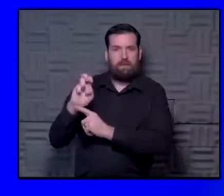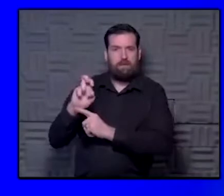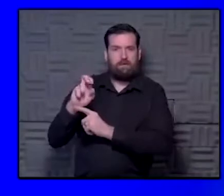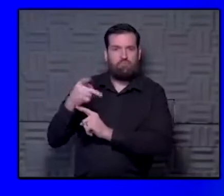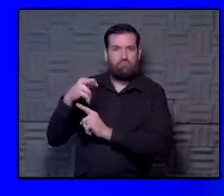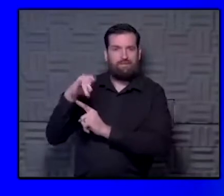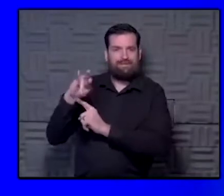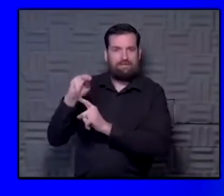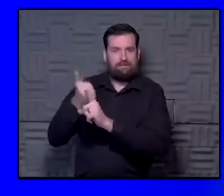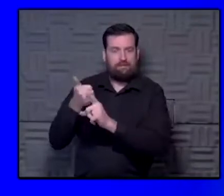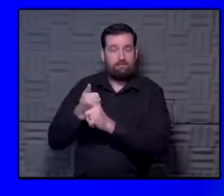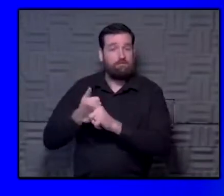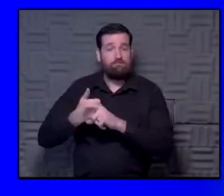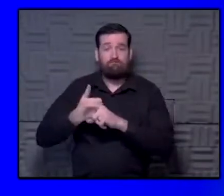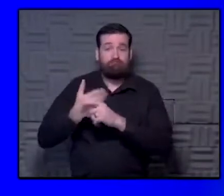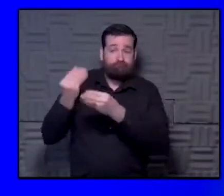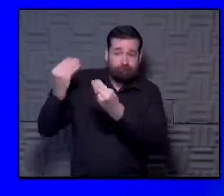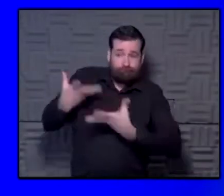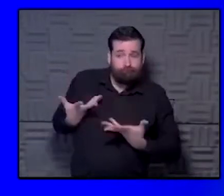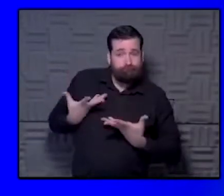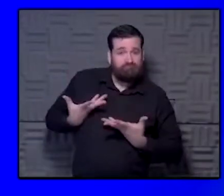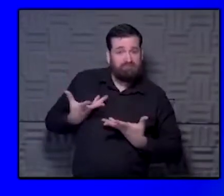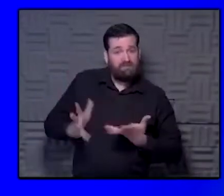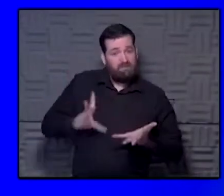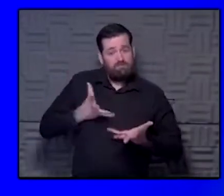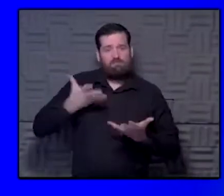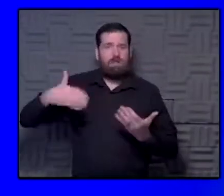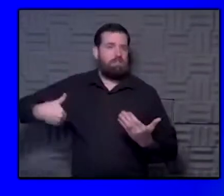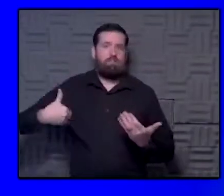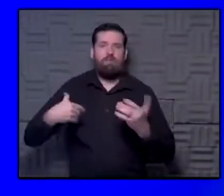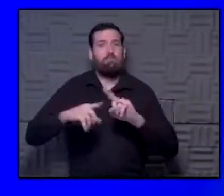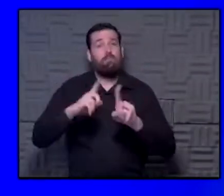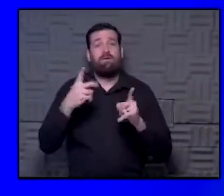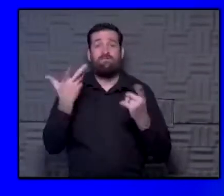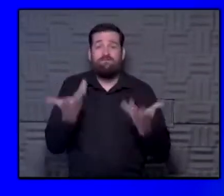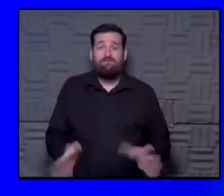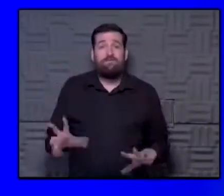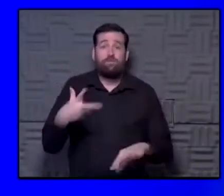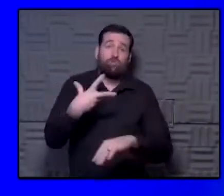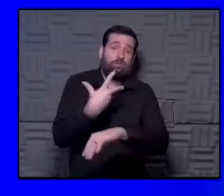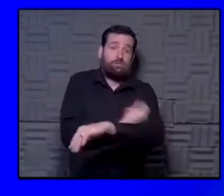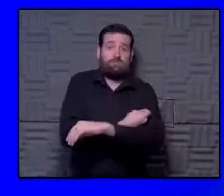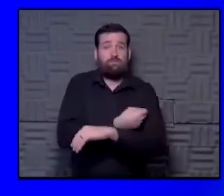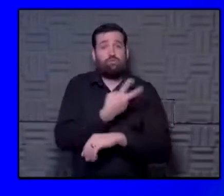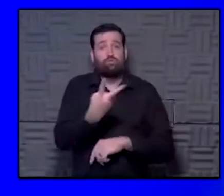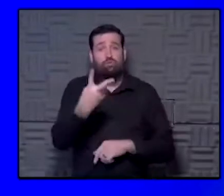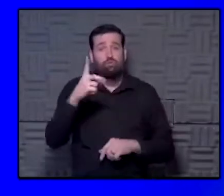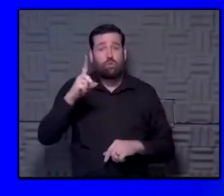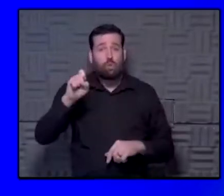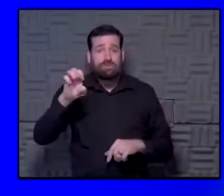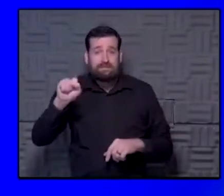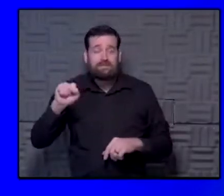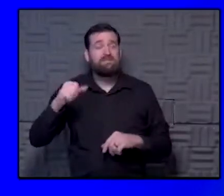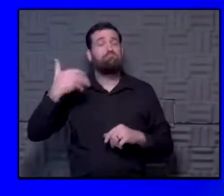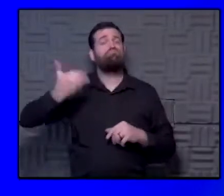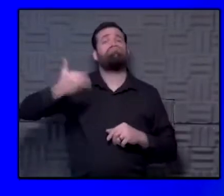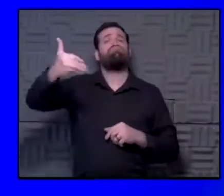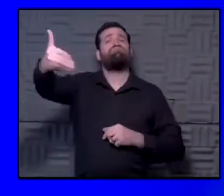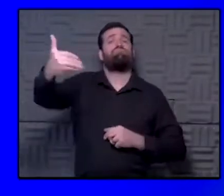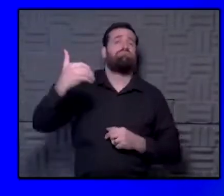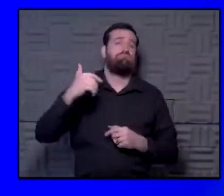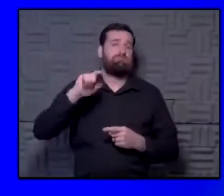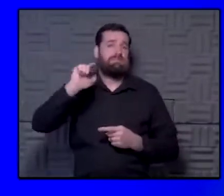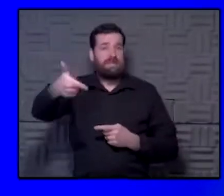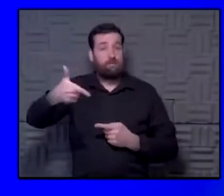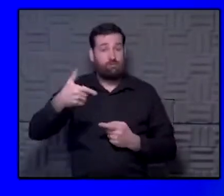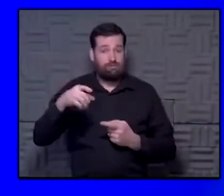I don't think we have guidance yet, but, if you've gotten 2 doses of the original, probably just getting a booster at some point in time. We don't know